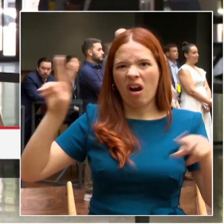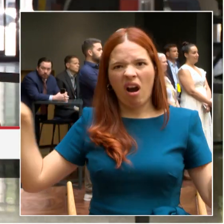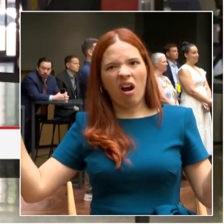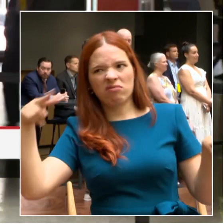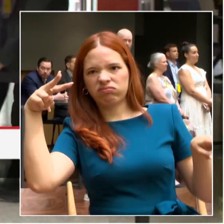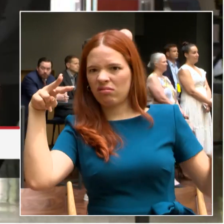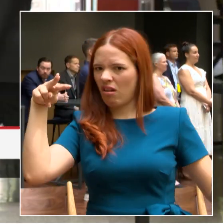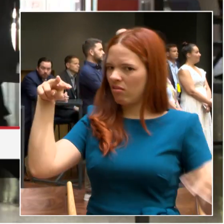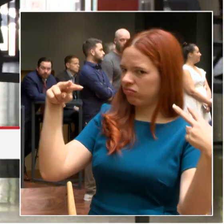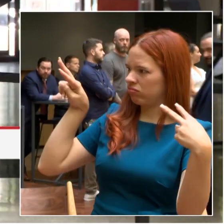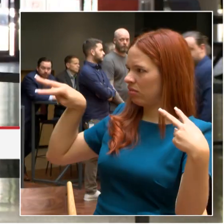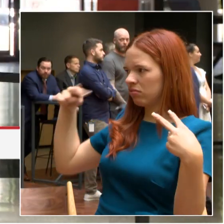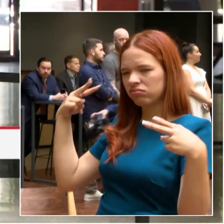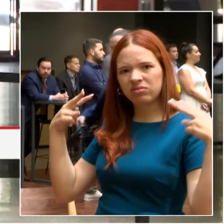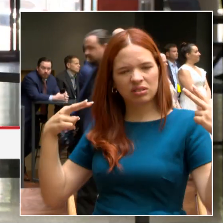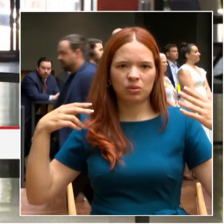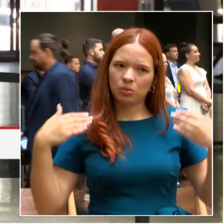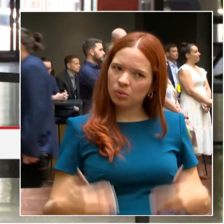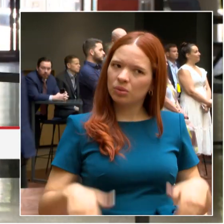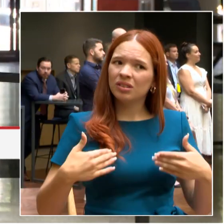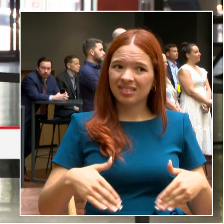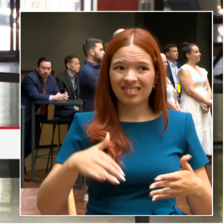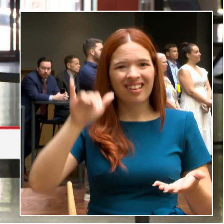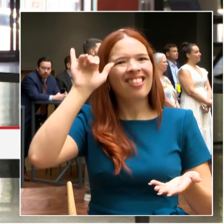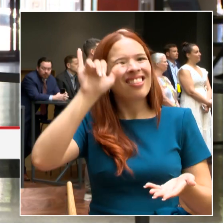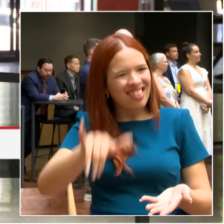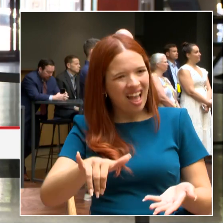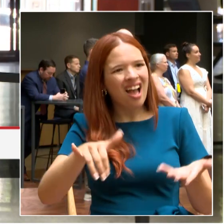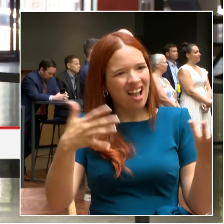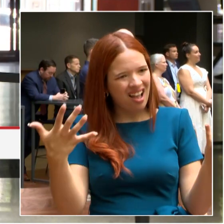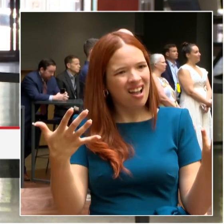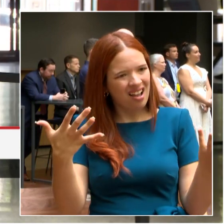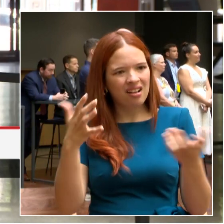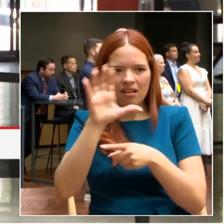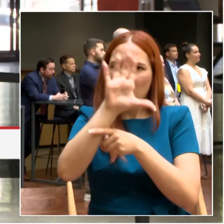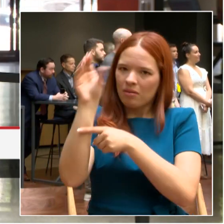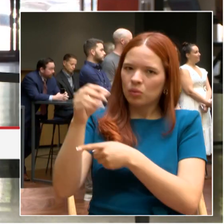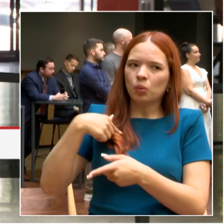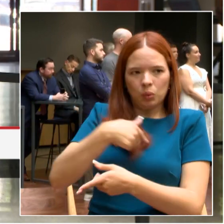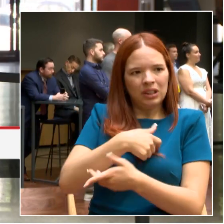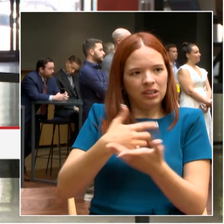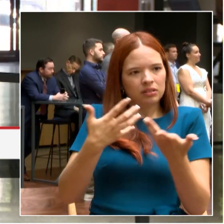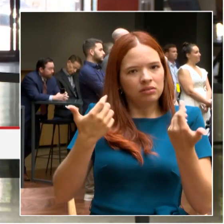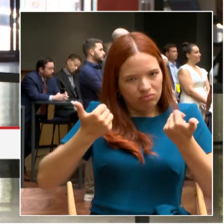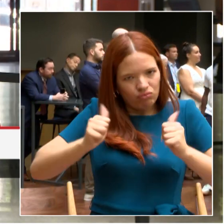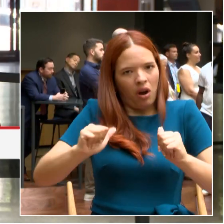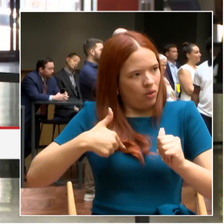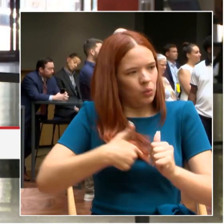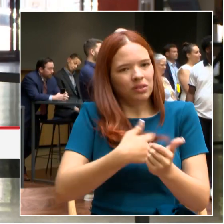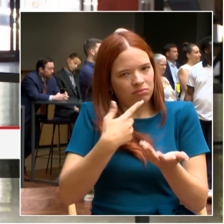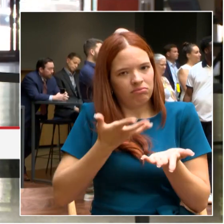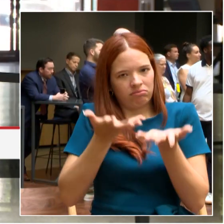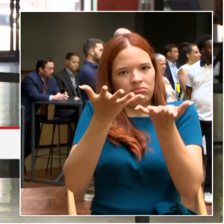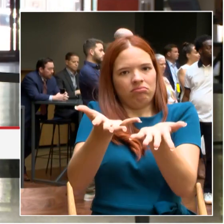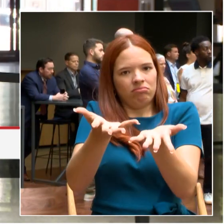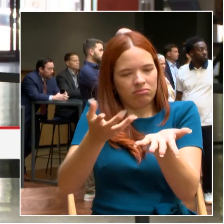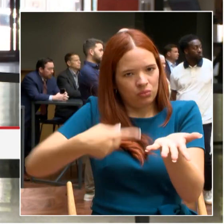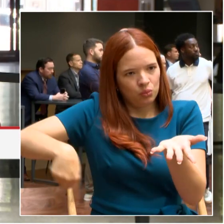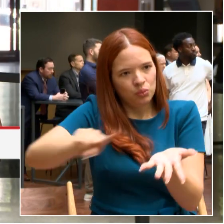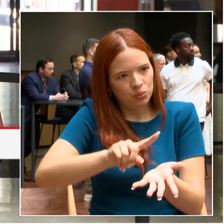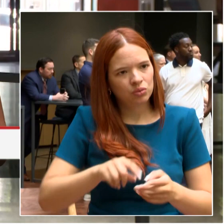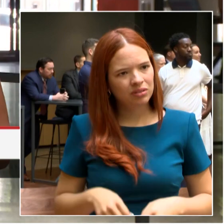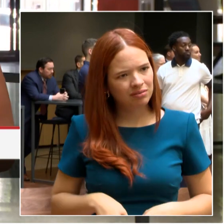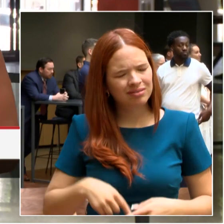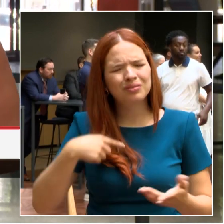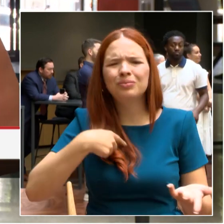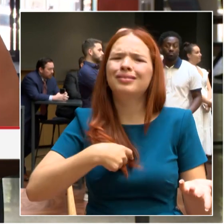type of employer that we are in the District of Columbia as well. I'm very proud of our